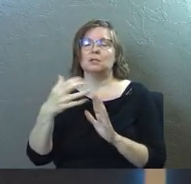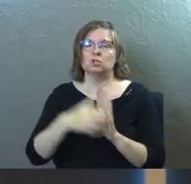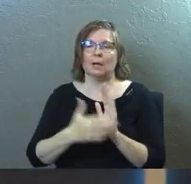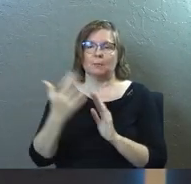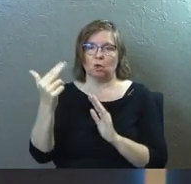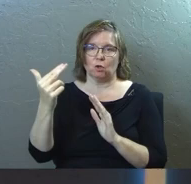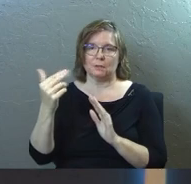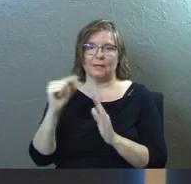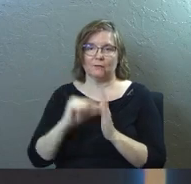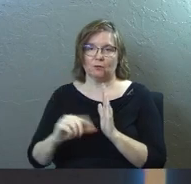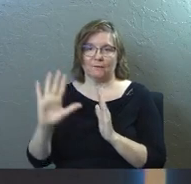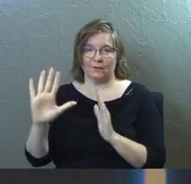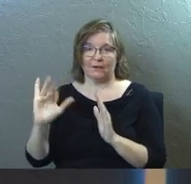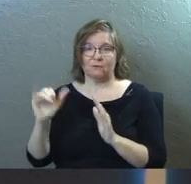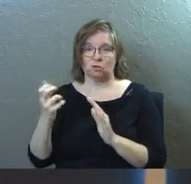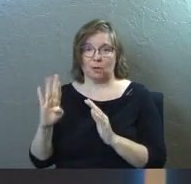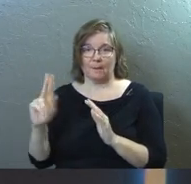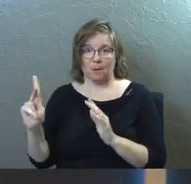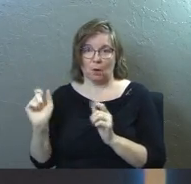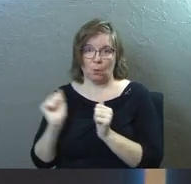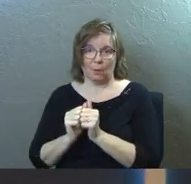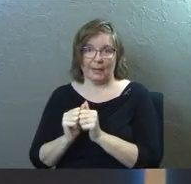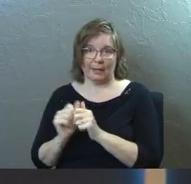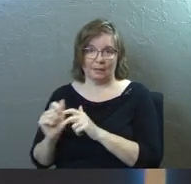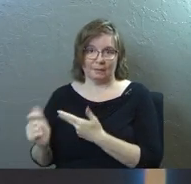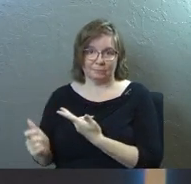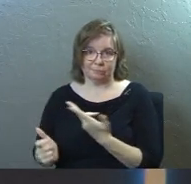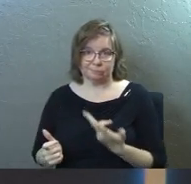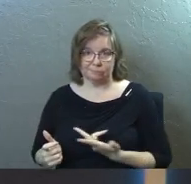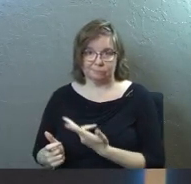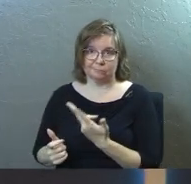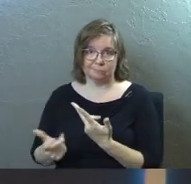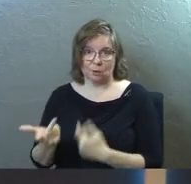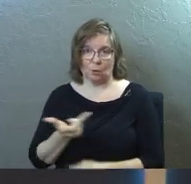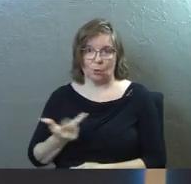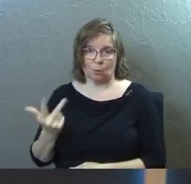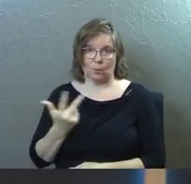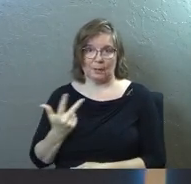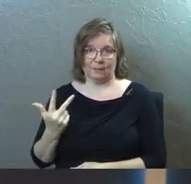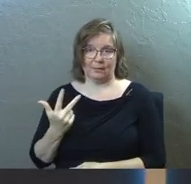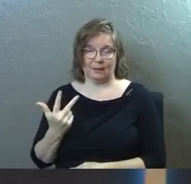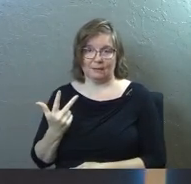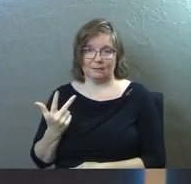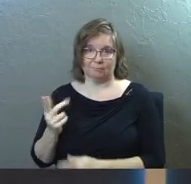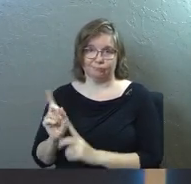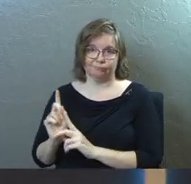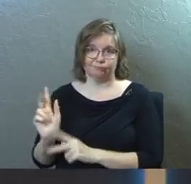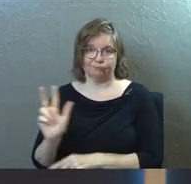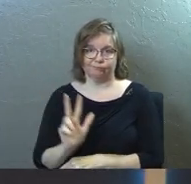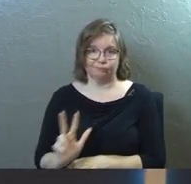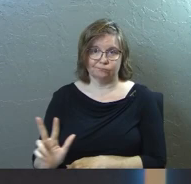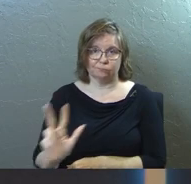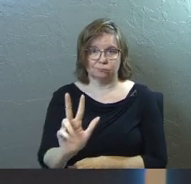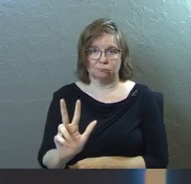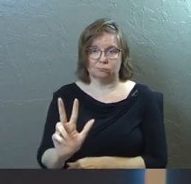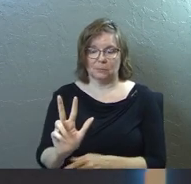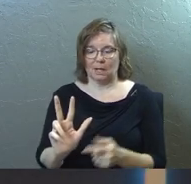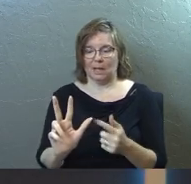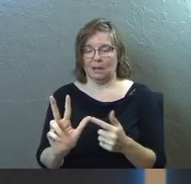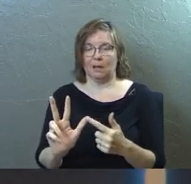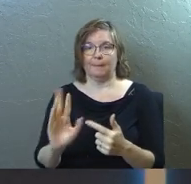in chapter 13, verse 5, it says John Mark went with them as their assistant. So he's with them, he's serving them. And then you go down in between verses 5 and 13, they